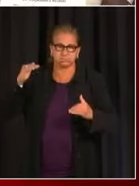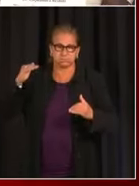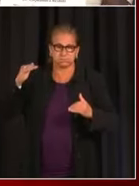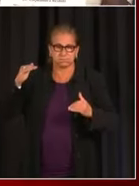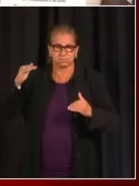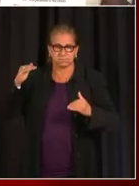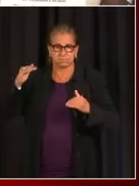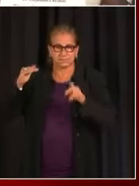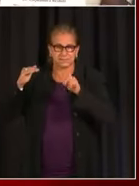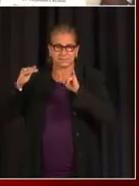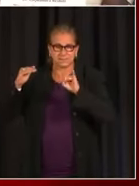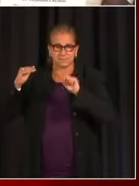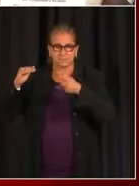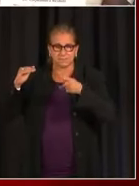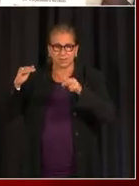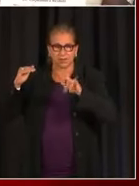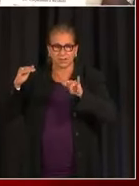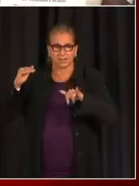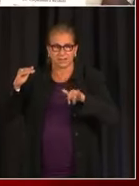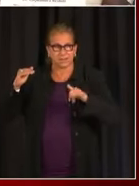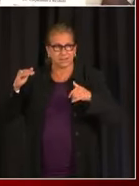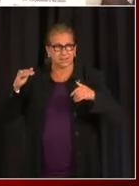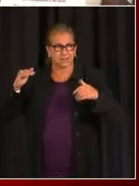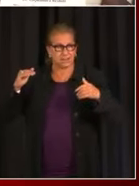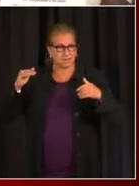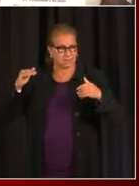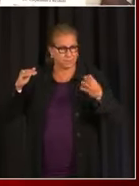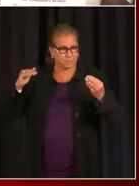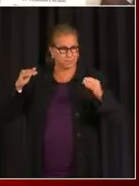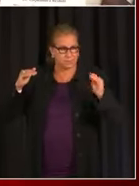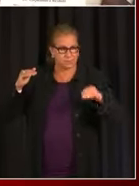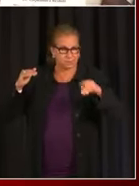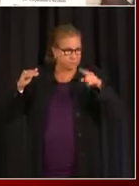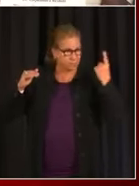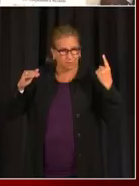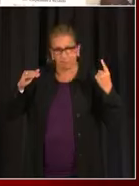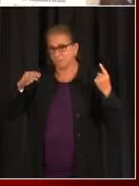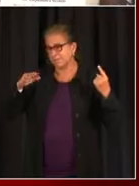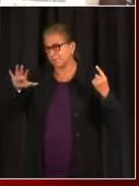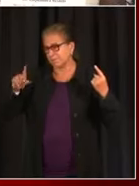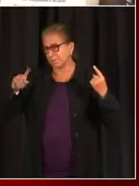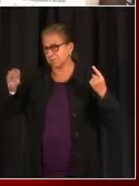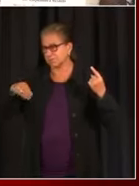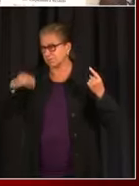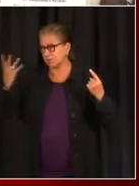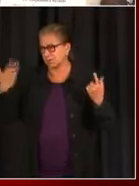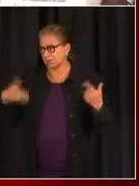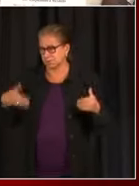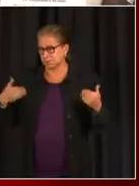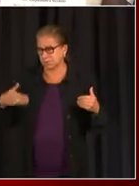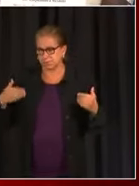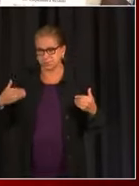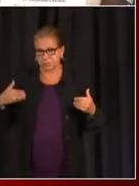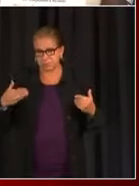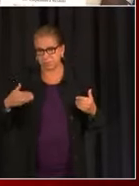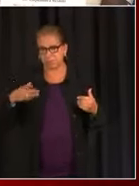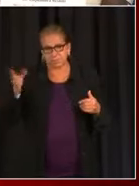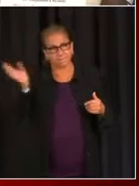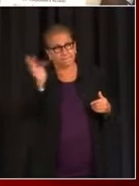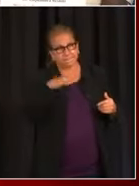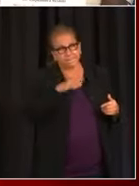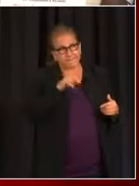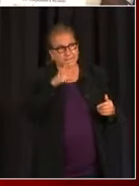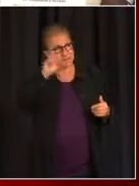vaccinated, but we believe that with more help and support, we can get all of our young people there. And then on the DC government